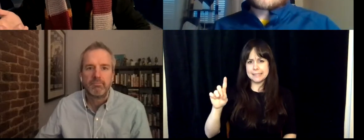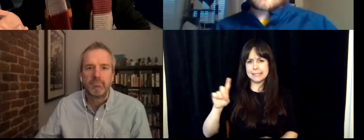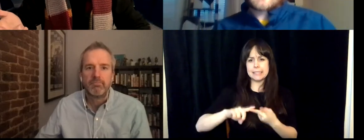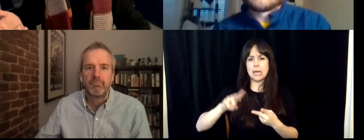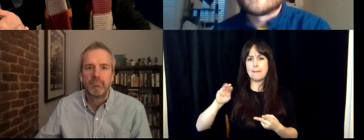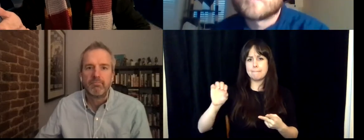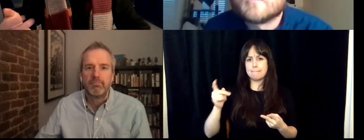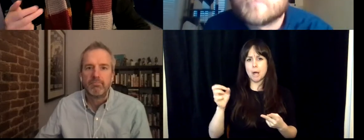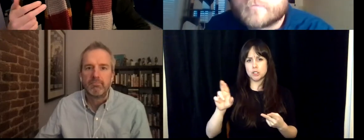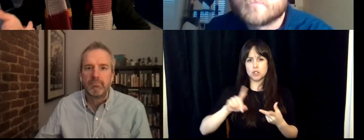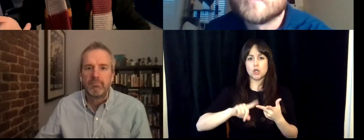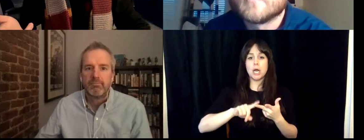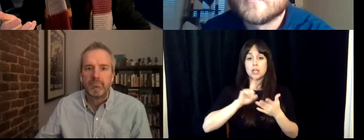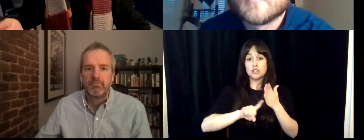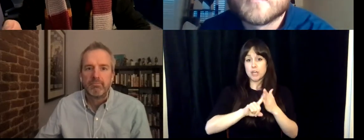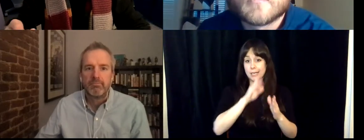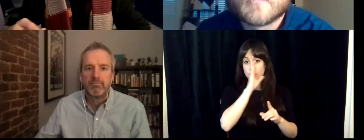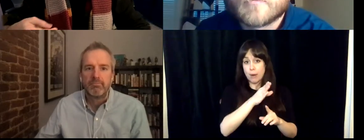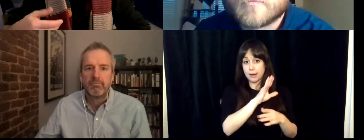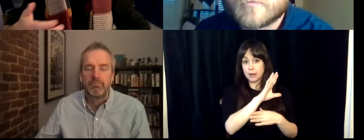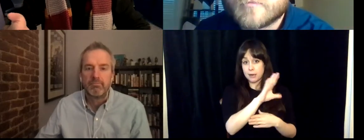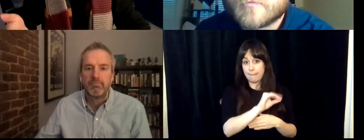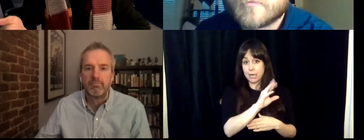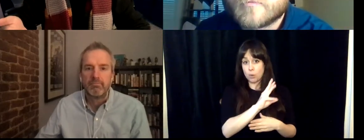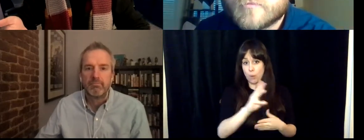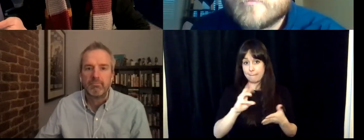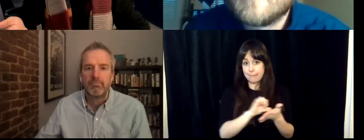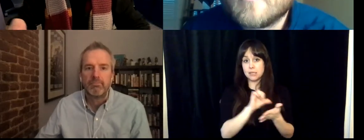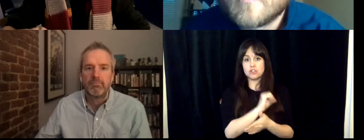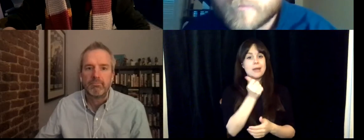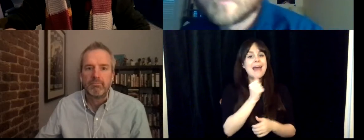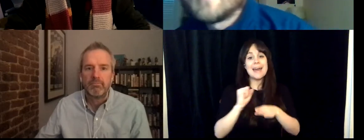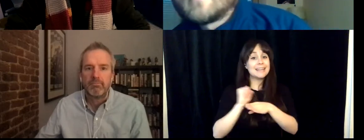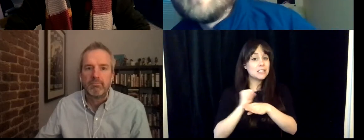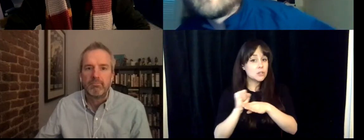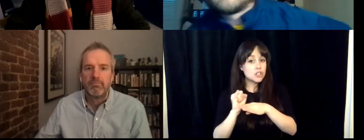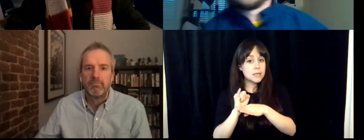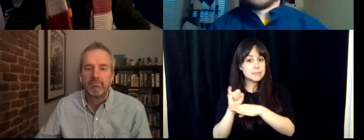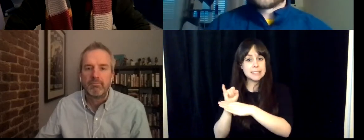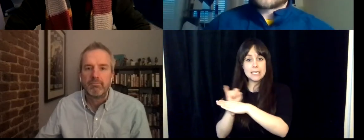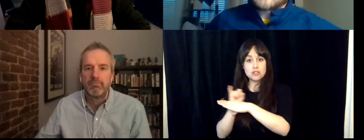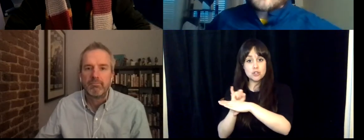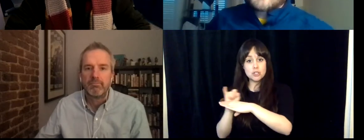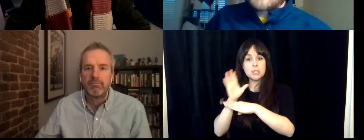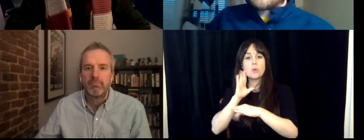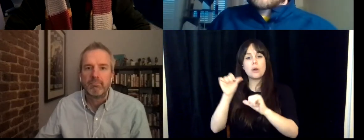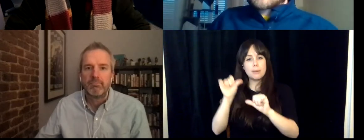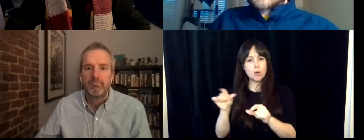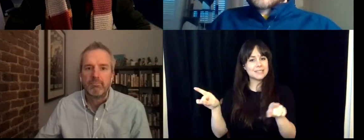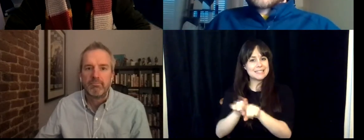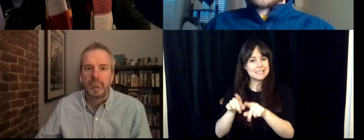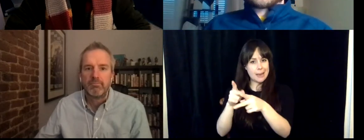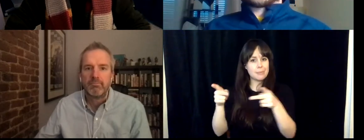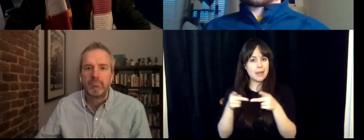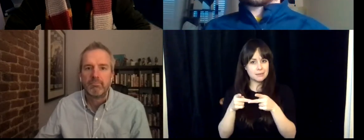company website. Internships are always going to be posted in those same places. And again, in this area,